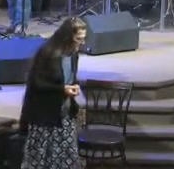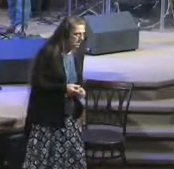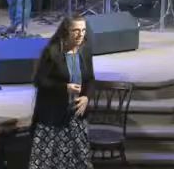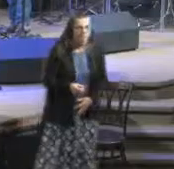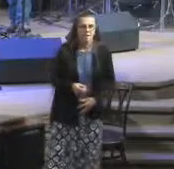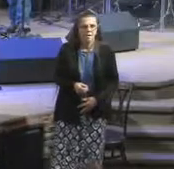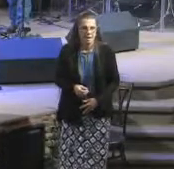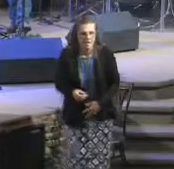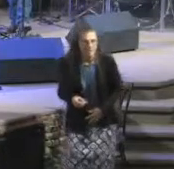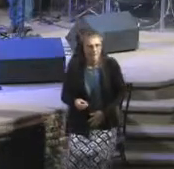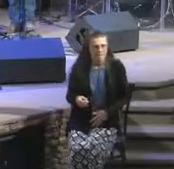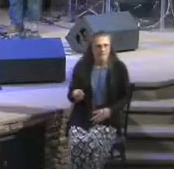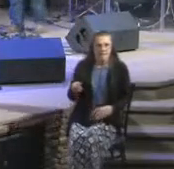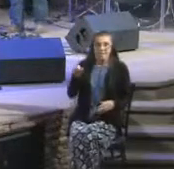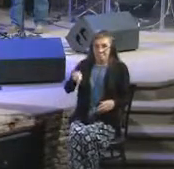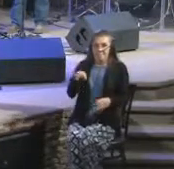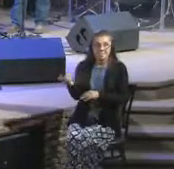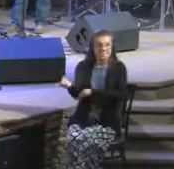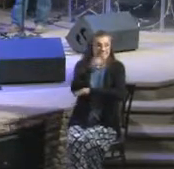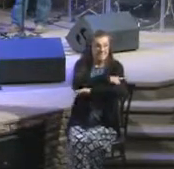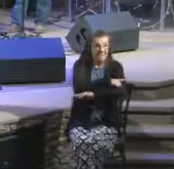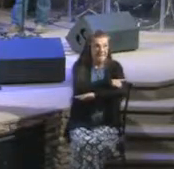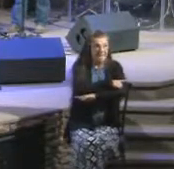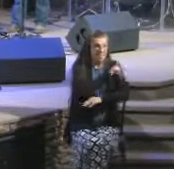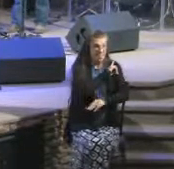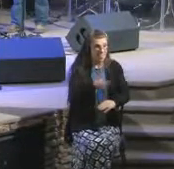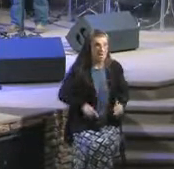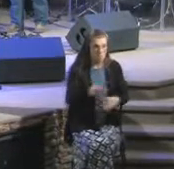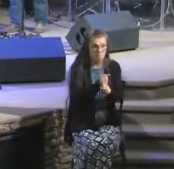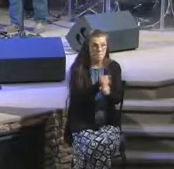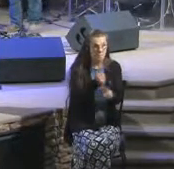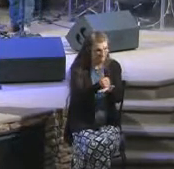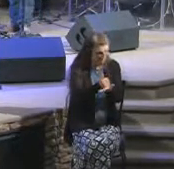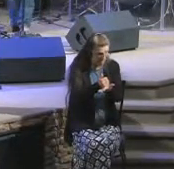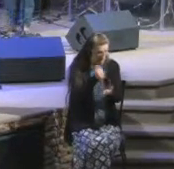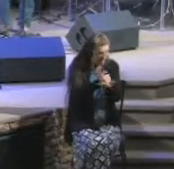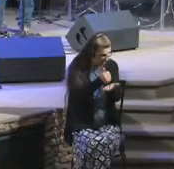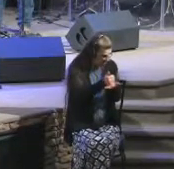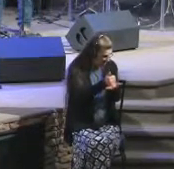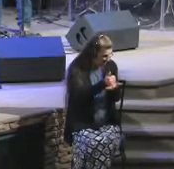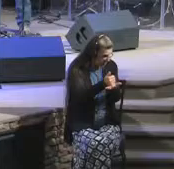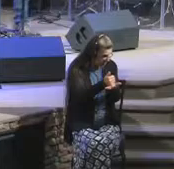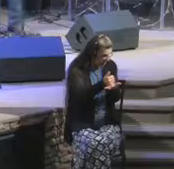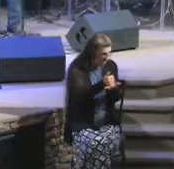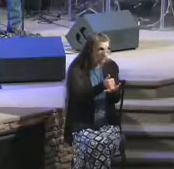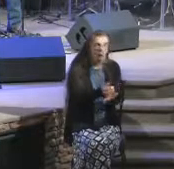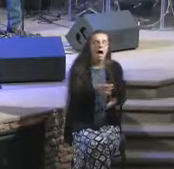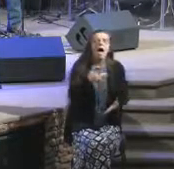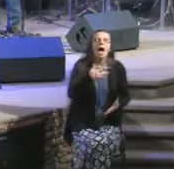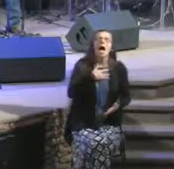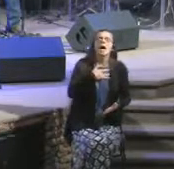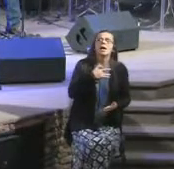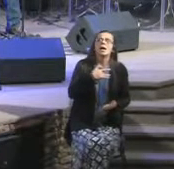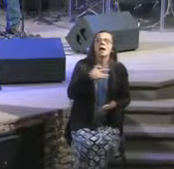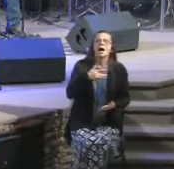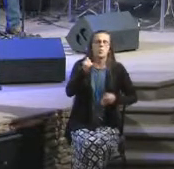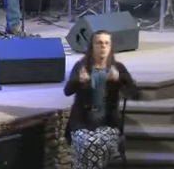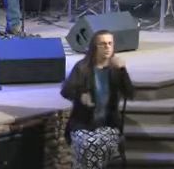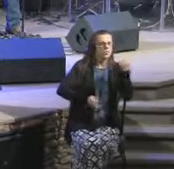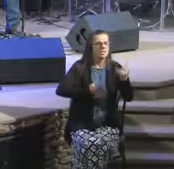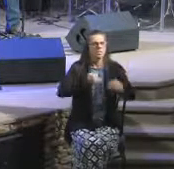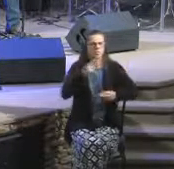How many knows this is the day that the Lord has made? Amen. Amen. The psalmist said, I will